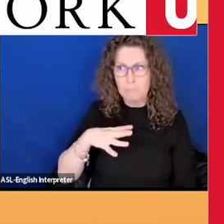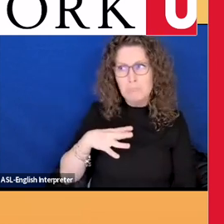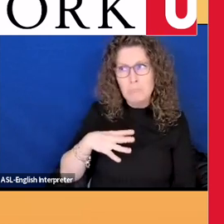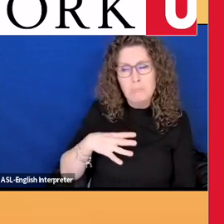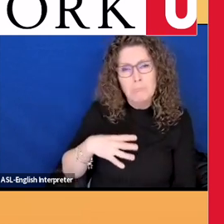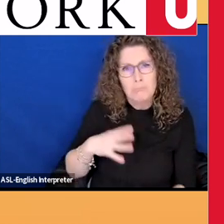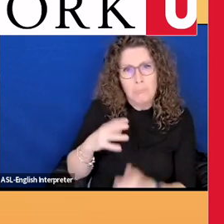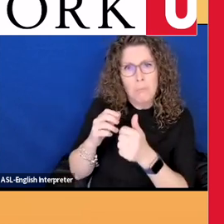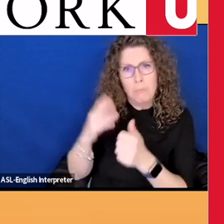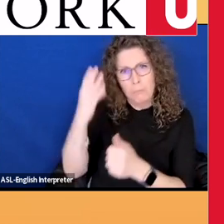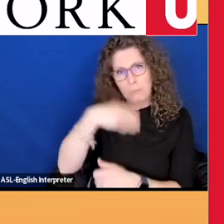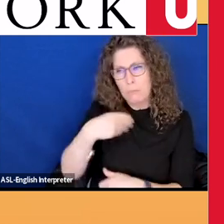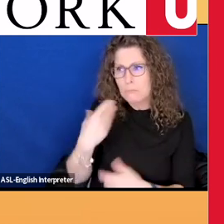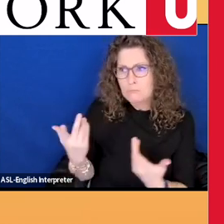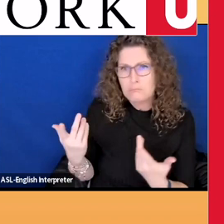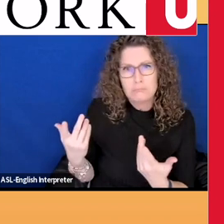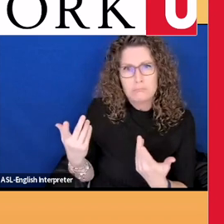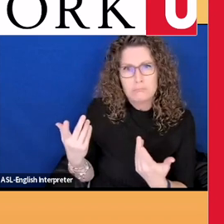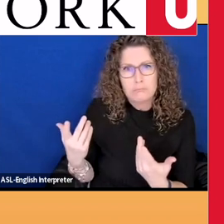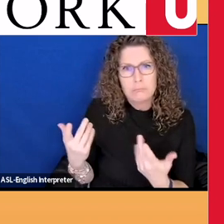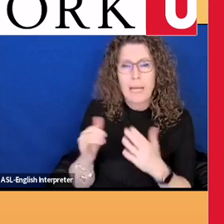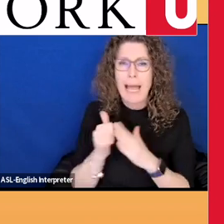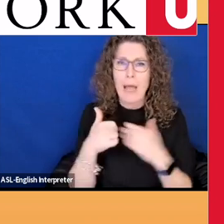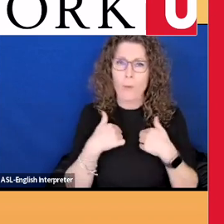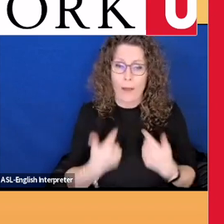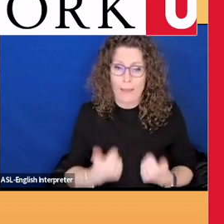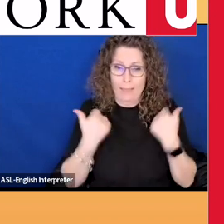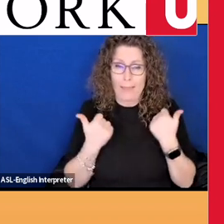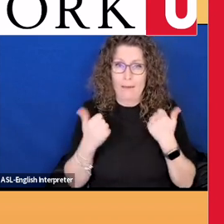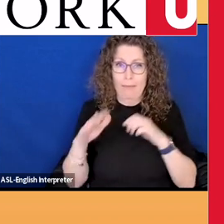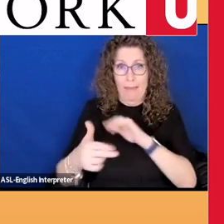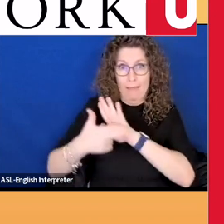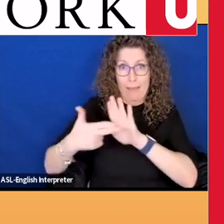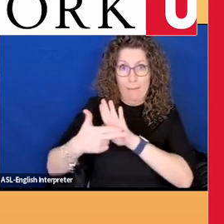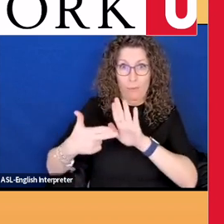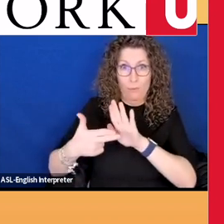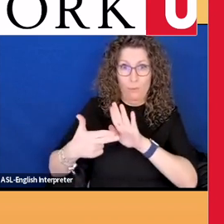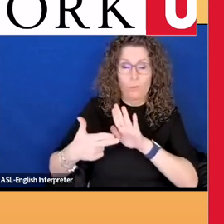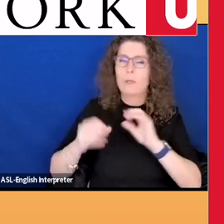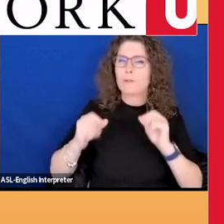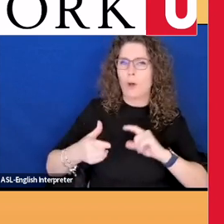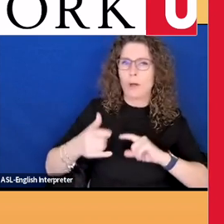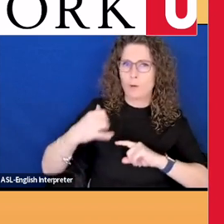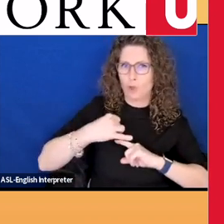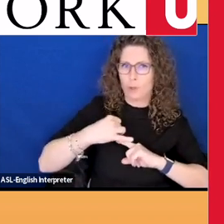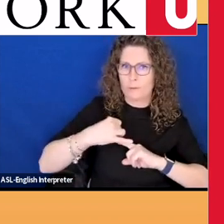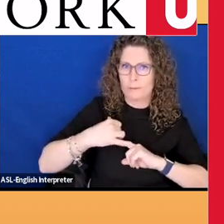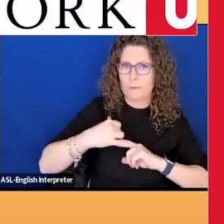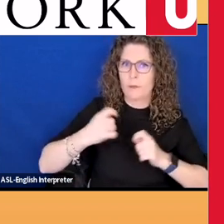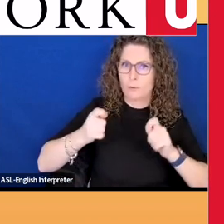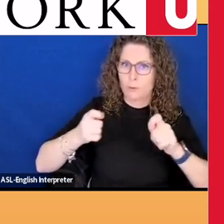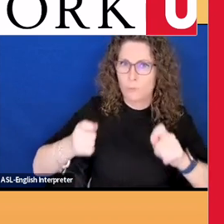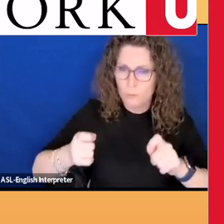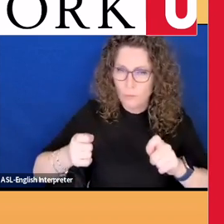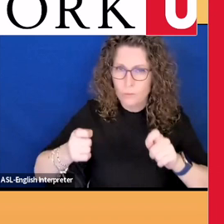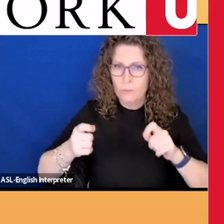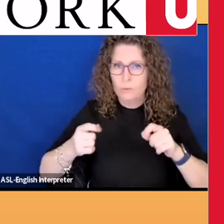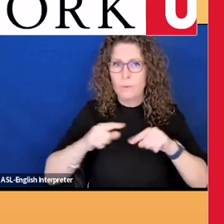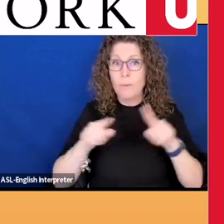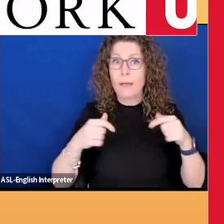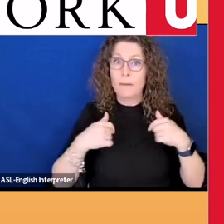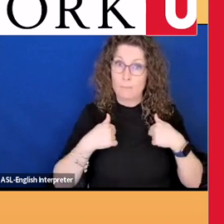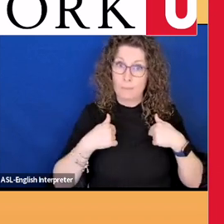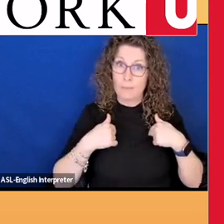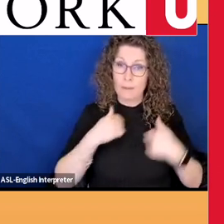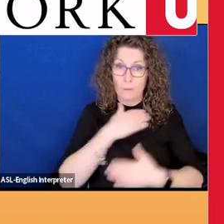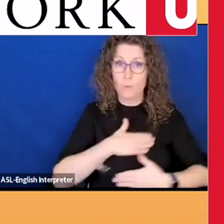it either, though how I live that classification remains unhooked. Still, I enjoy the many positional